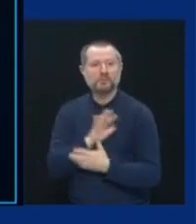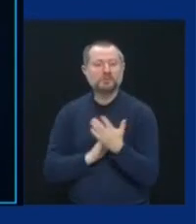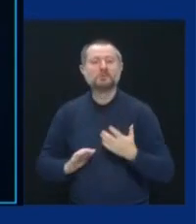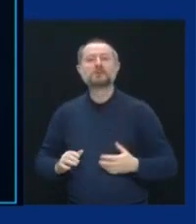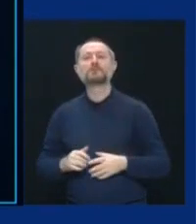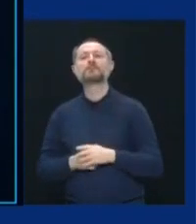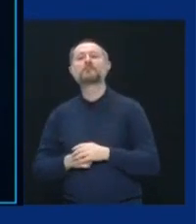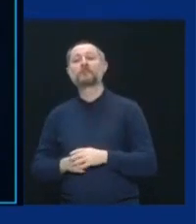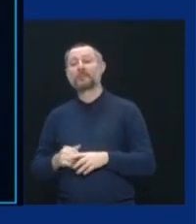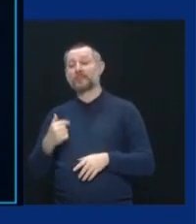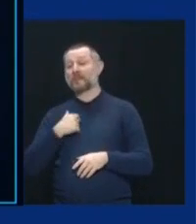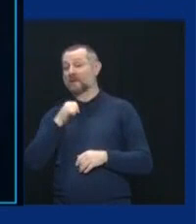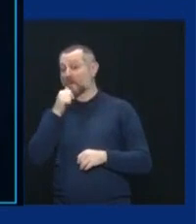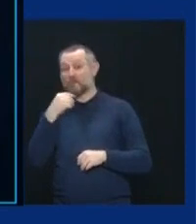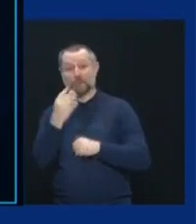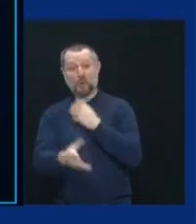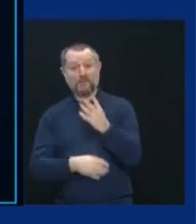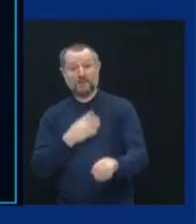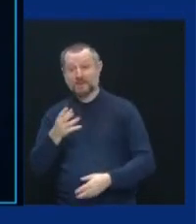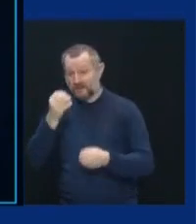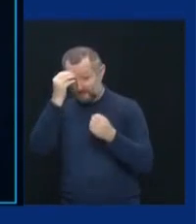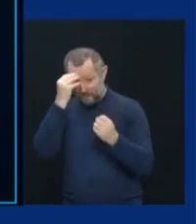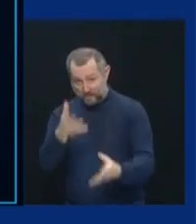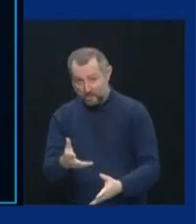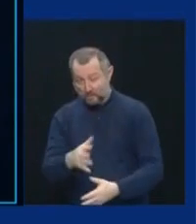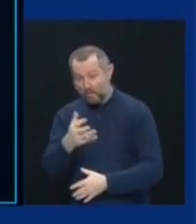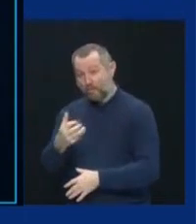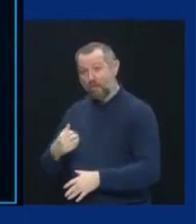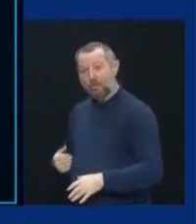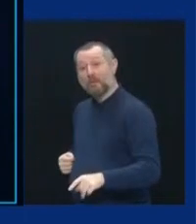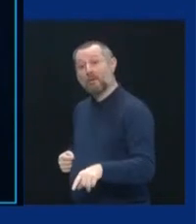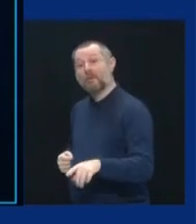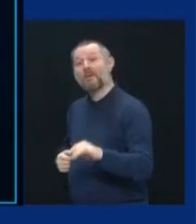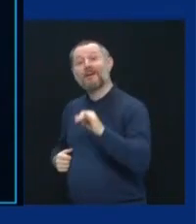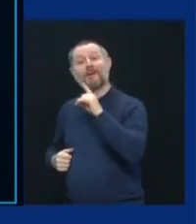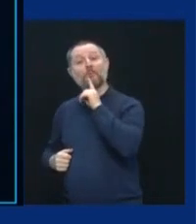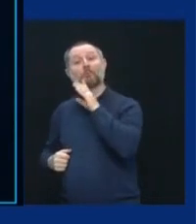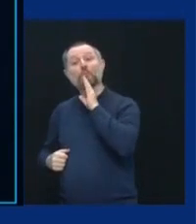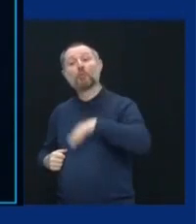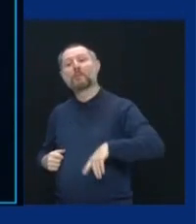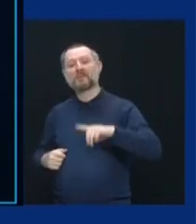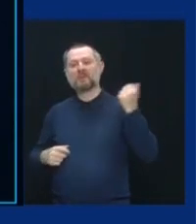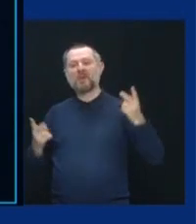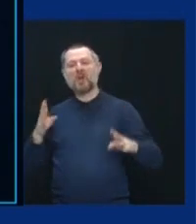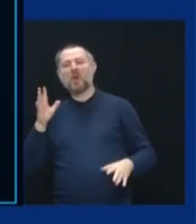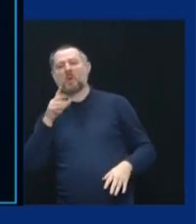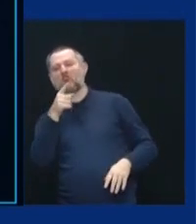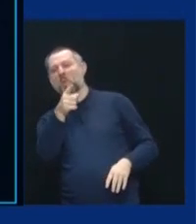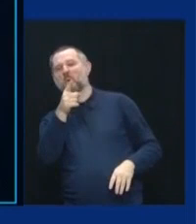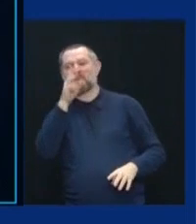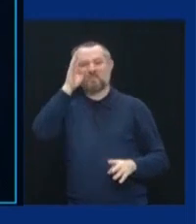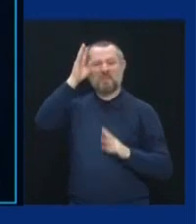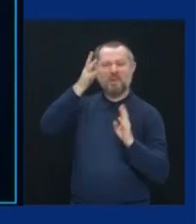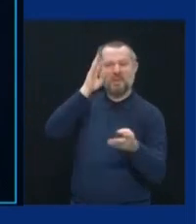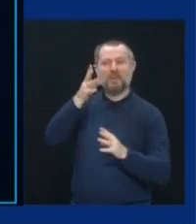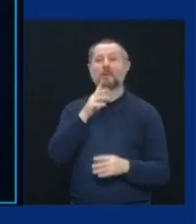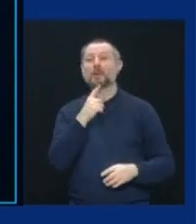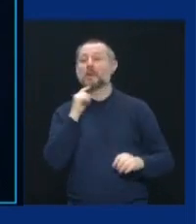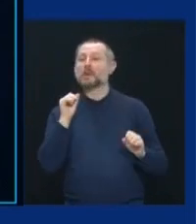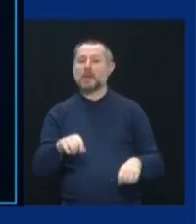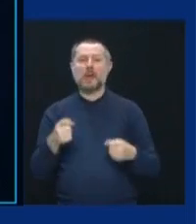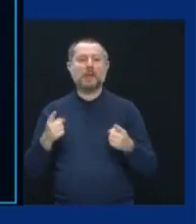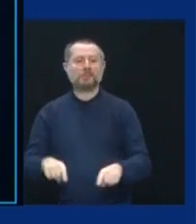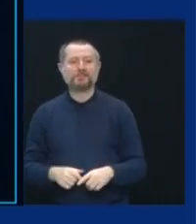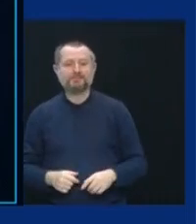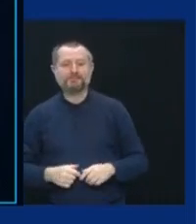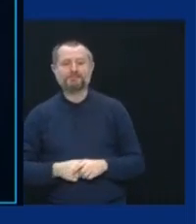don't provide information, something will provide the information. Most of all,